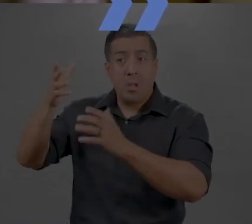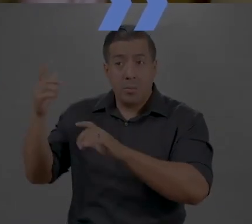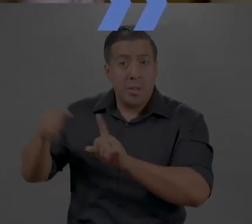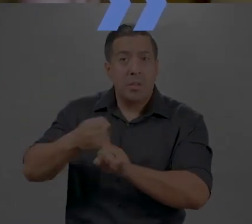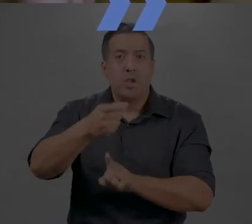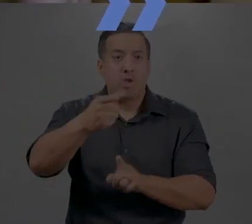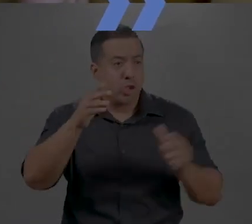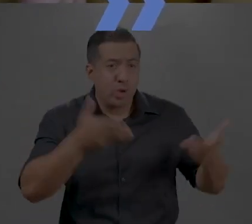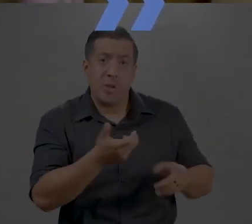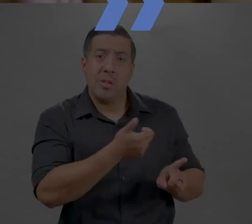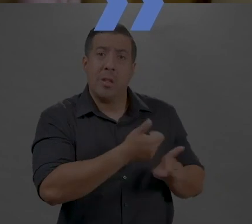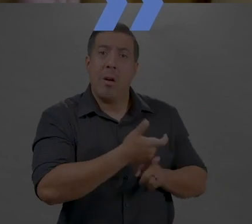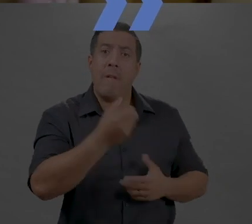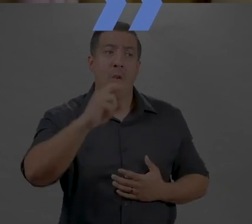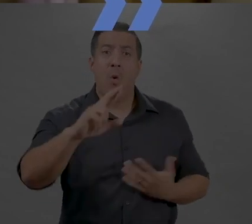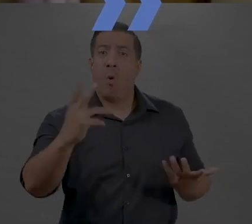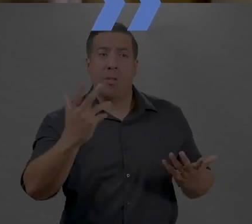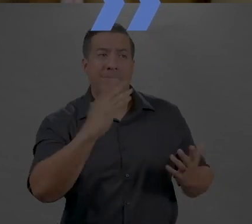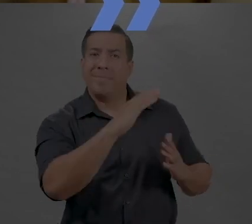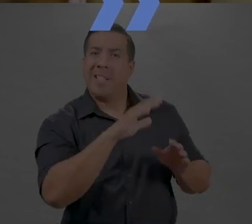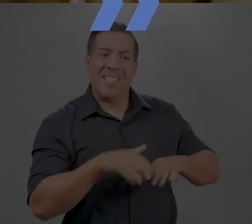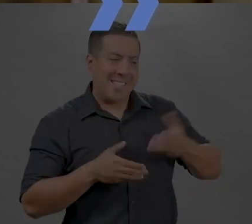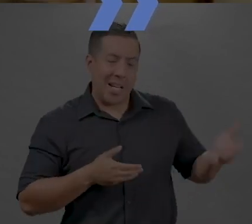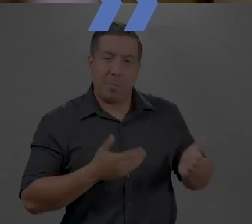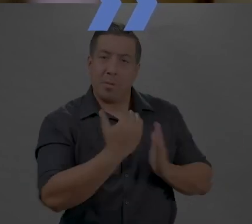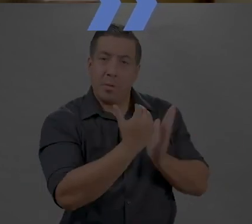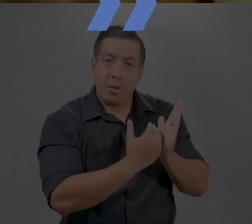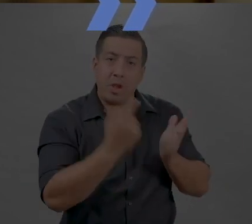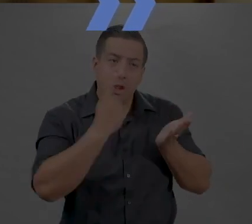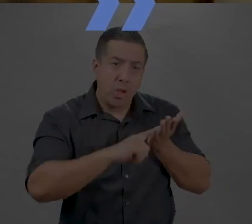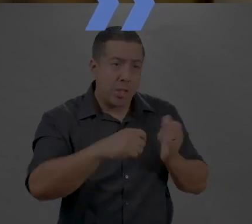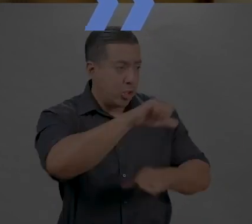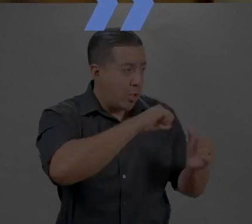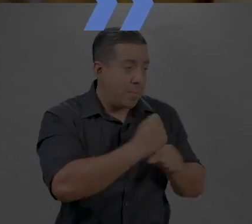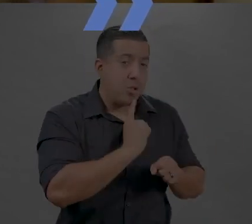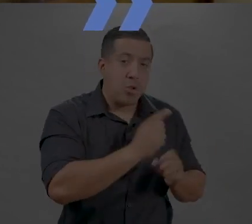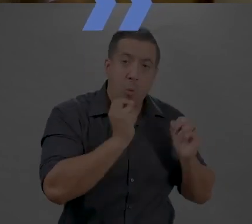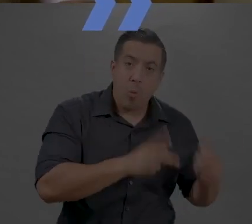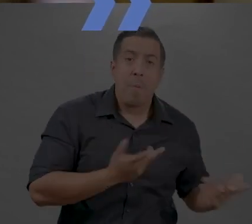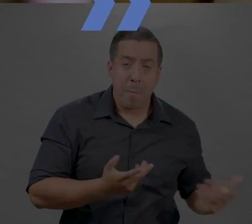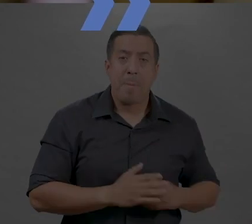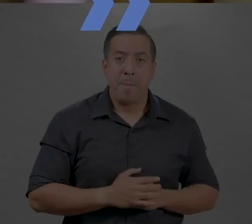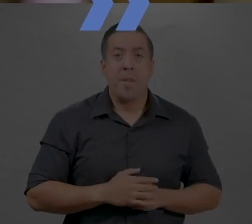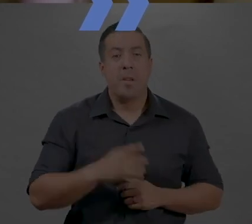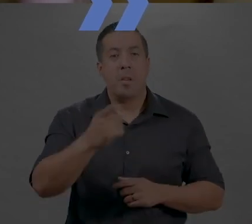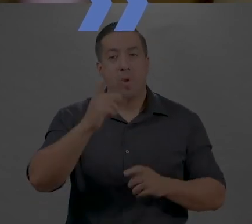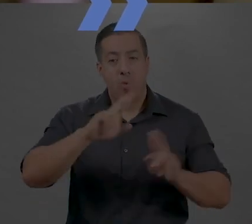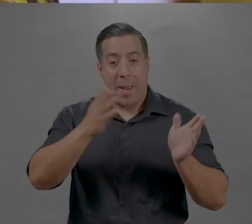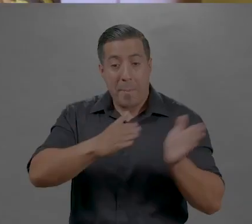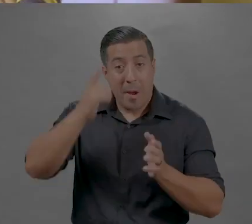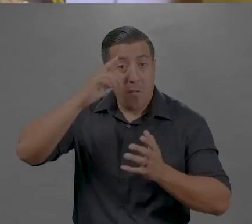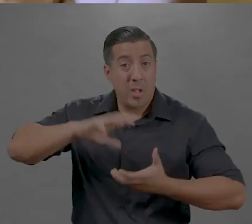Before disaster strikes, introduce yourself and make a list of your neighbors' contact information and share yours.